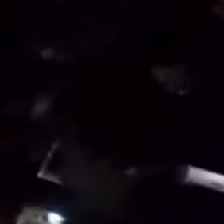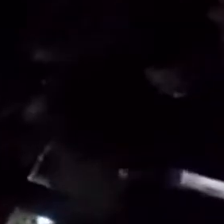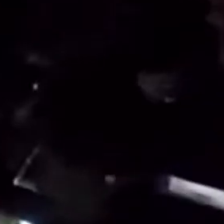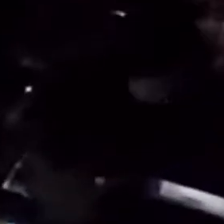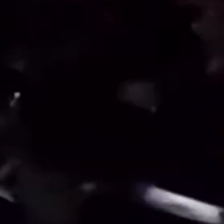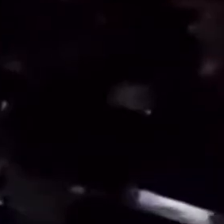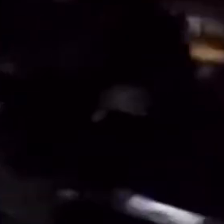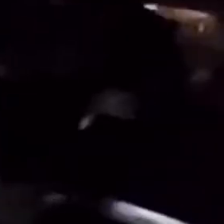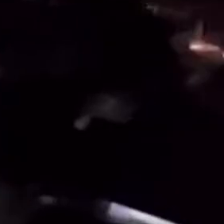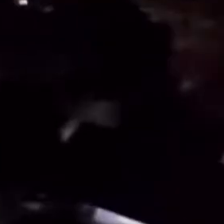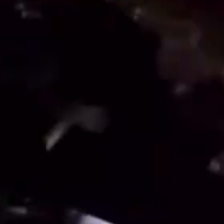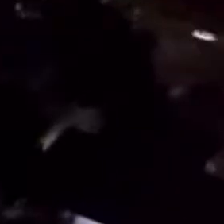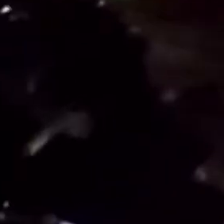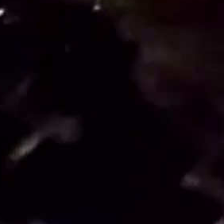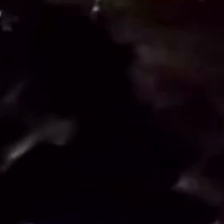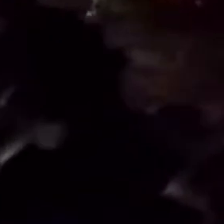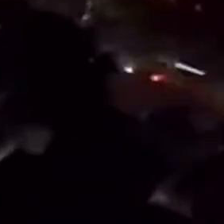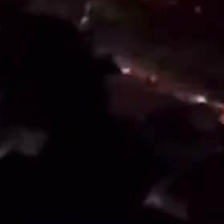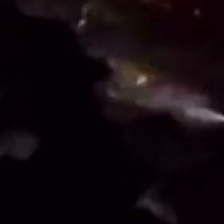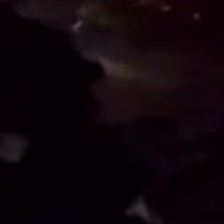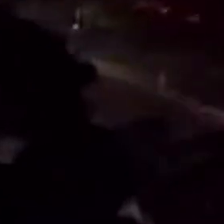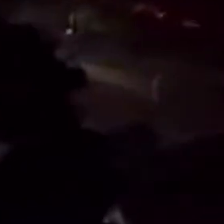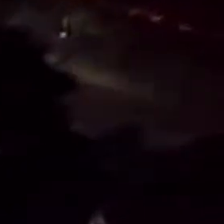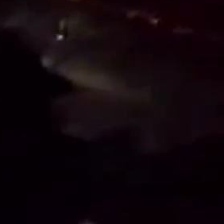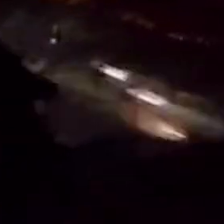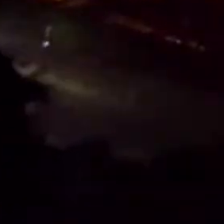Zambia. Let's explore.